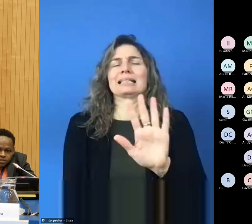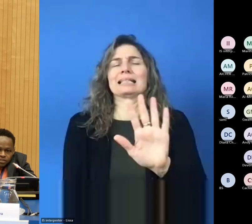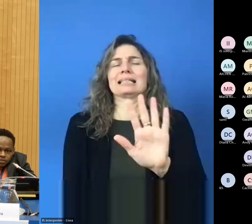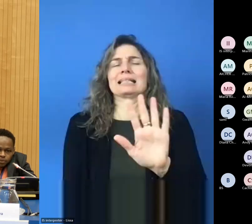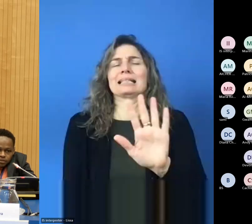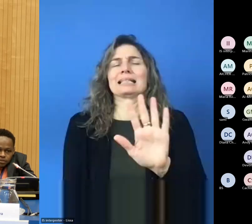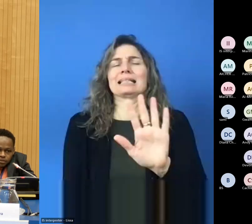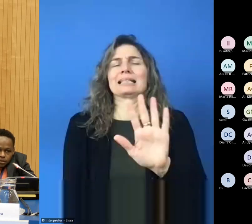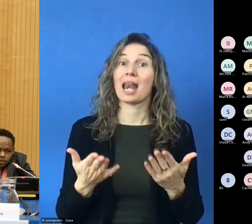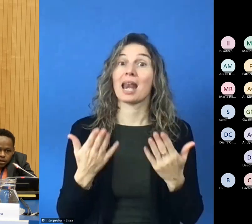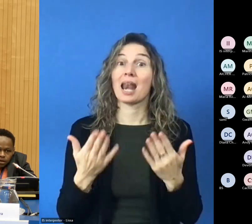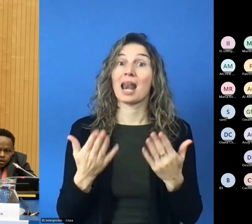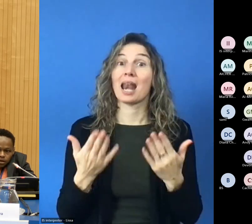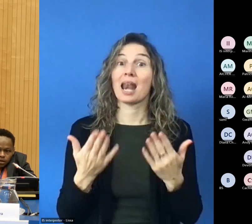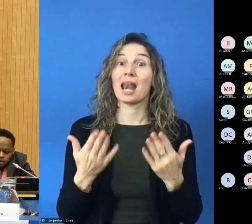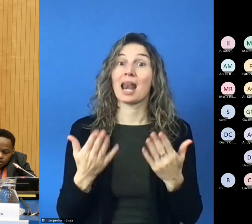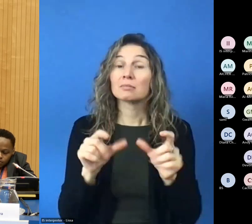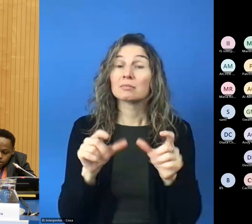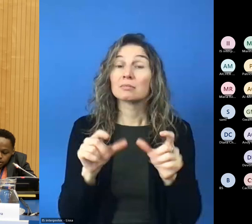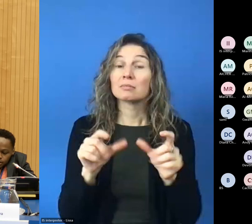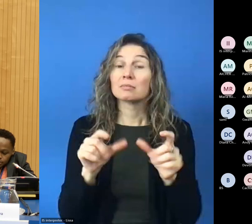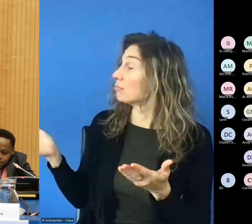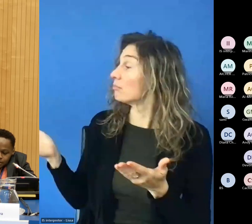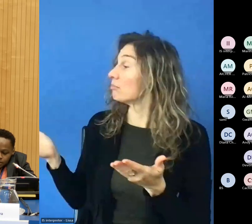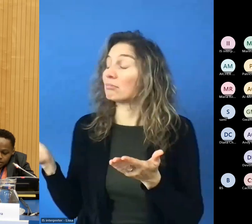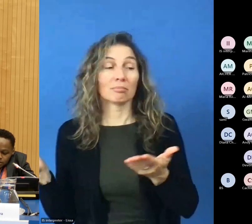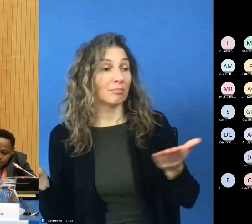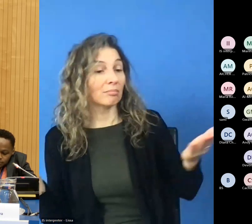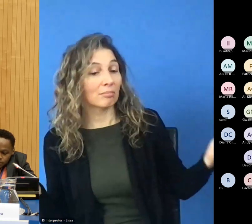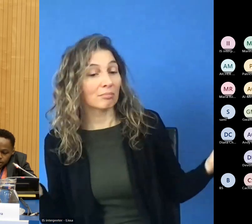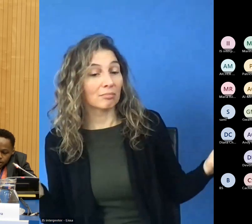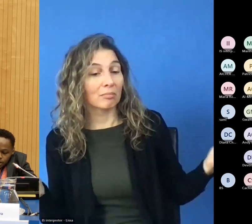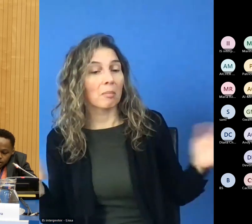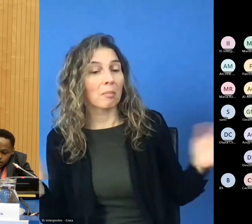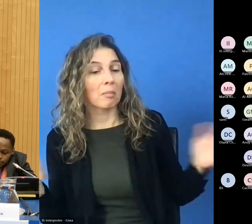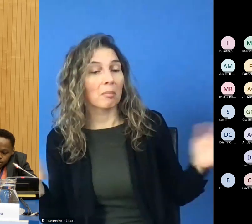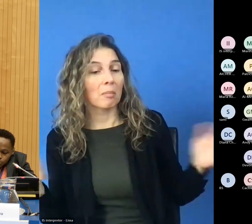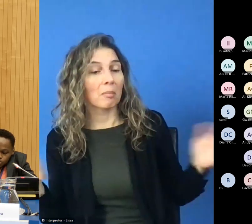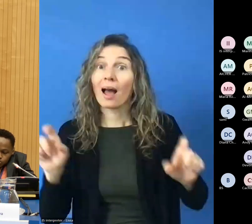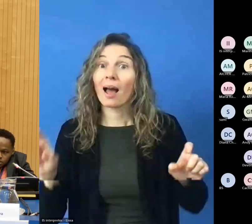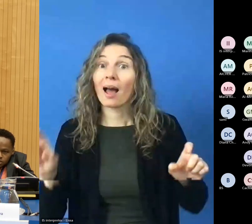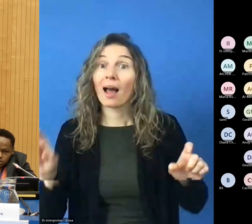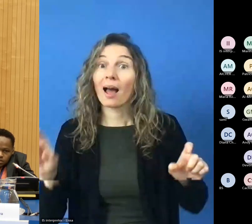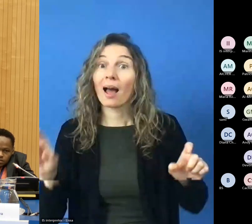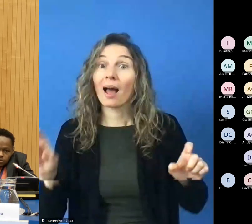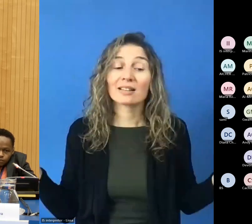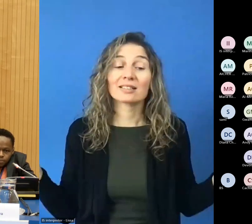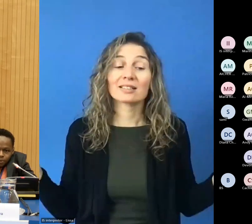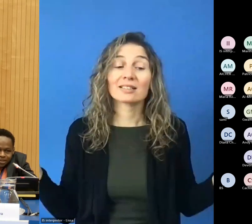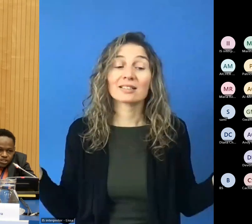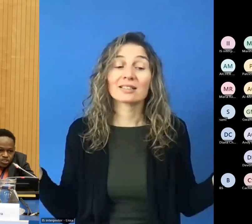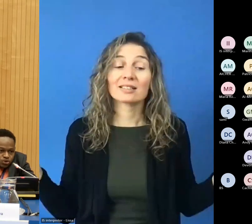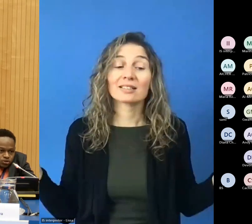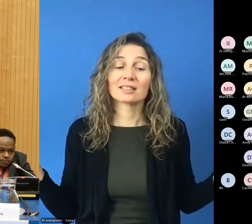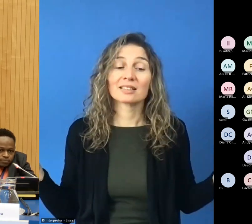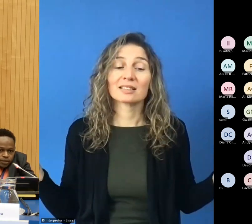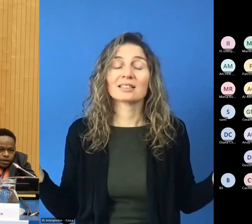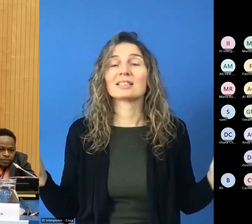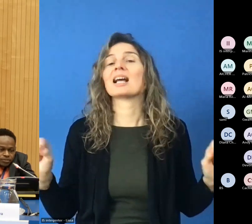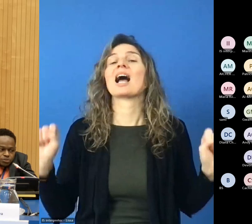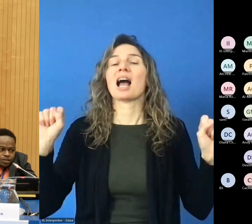our participants, of our panelists, an opportunity for a parting